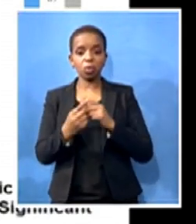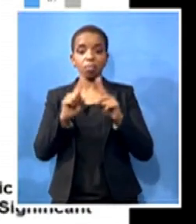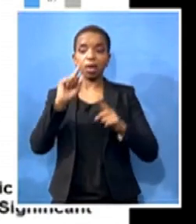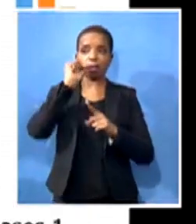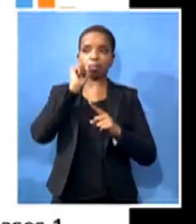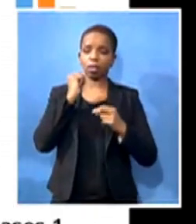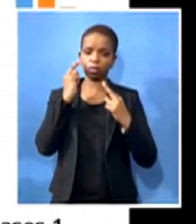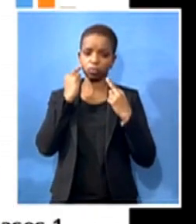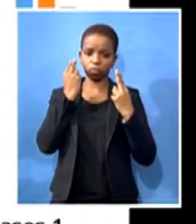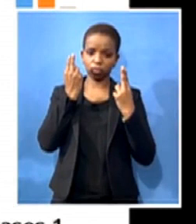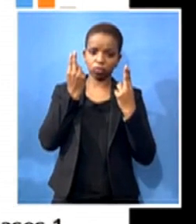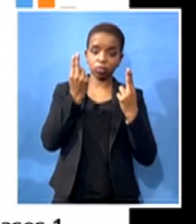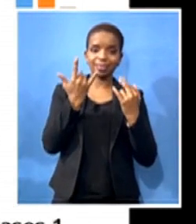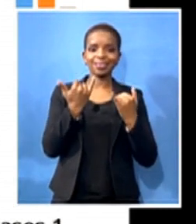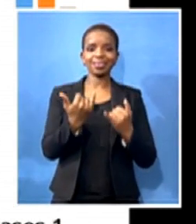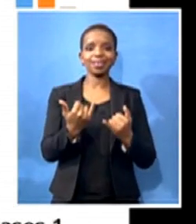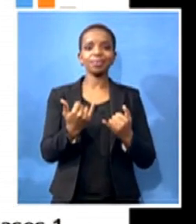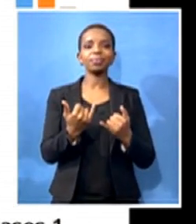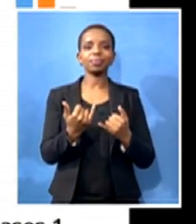Go back to the previous slide.